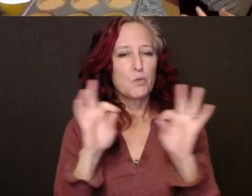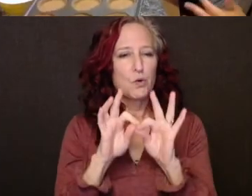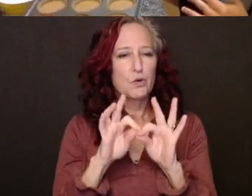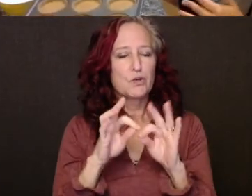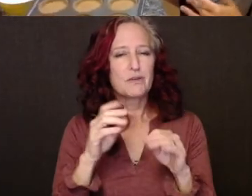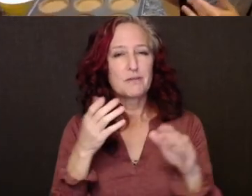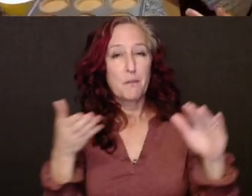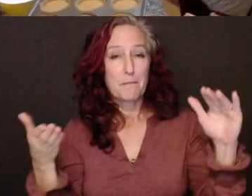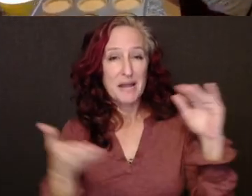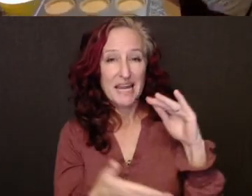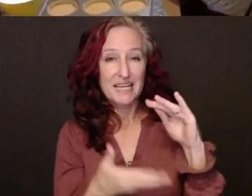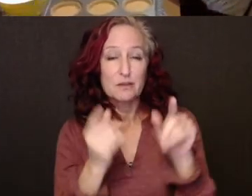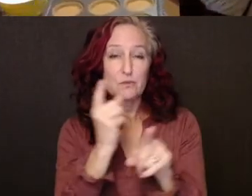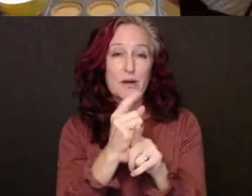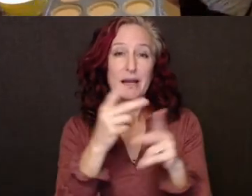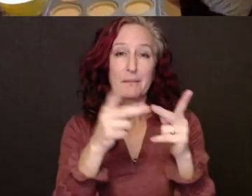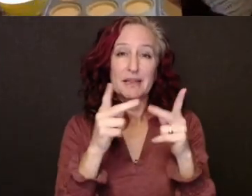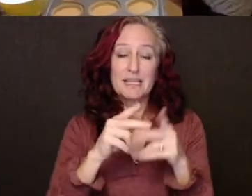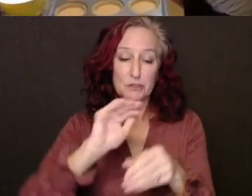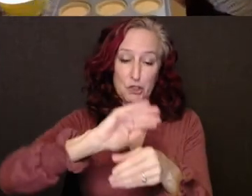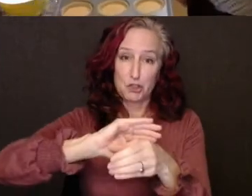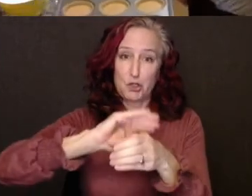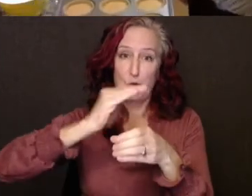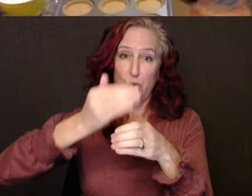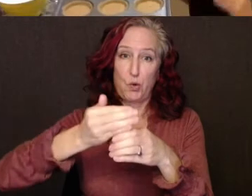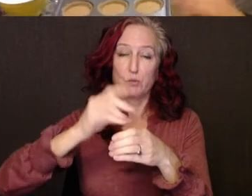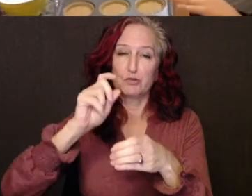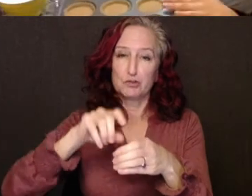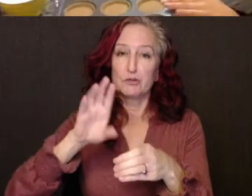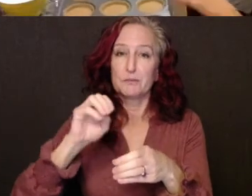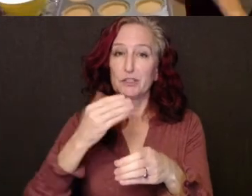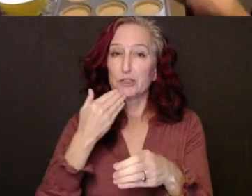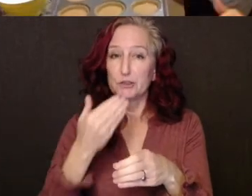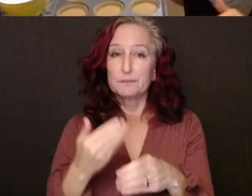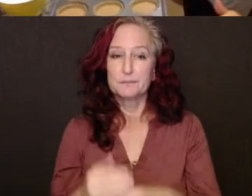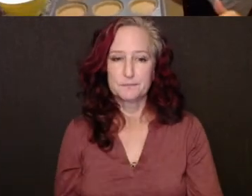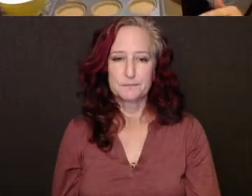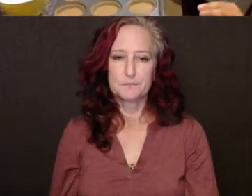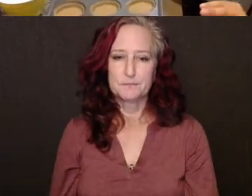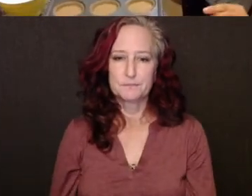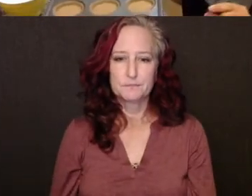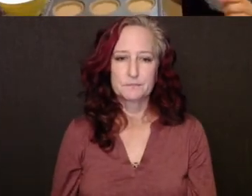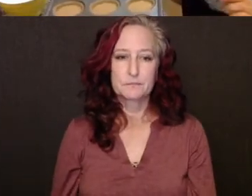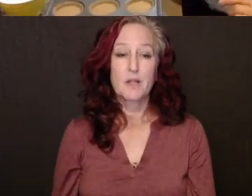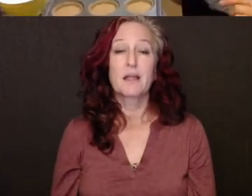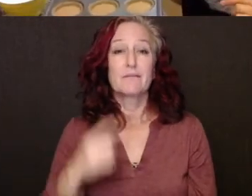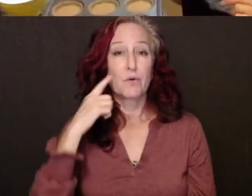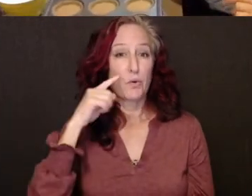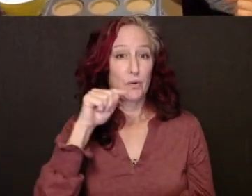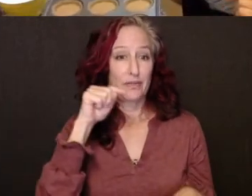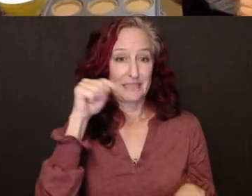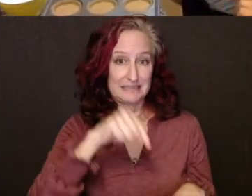Some treats are a little bit more temperamental with that, but I would say cupcakes in general,